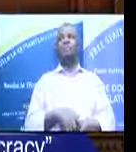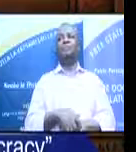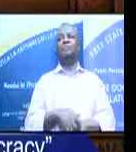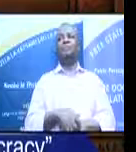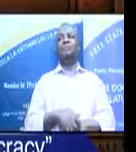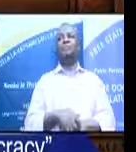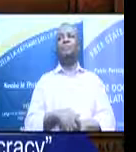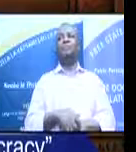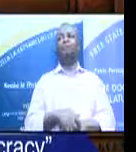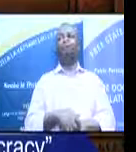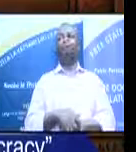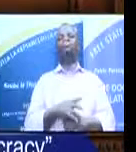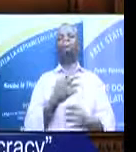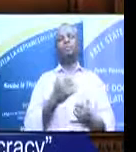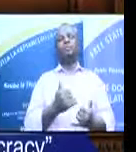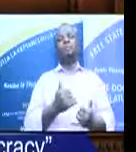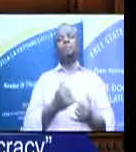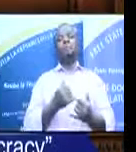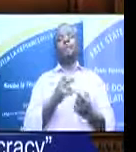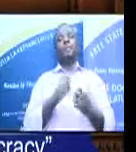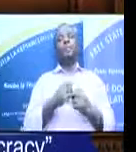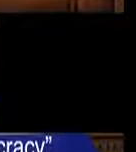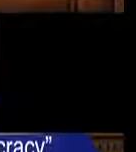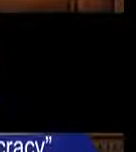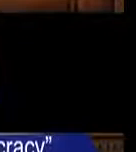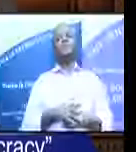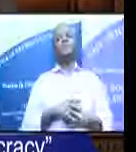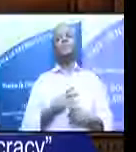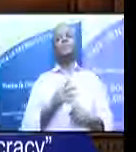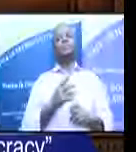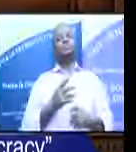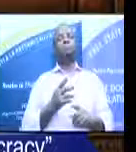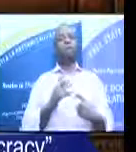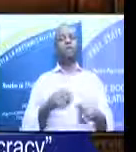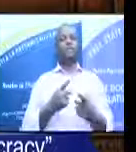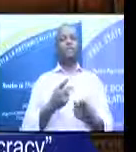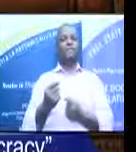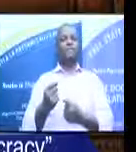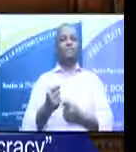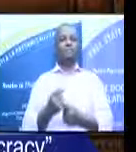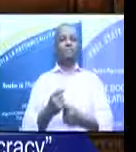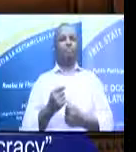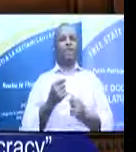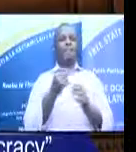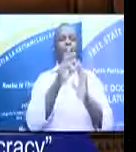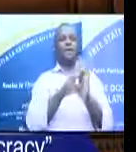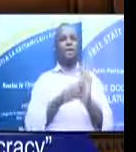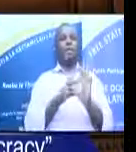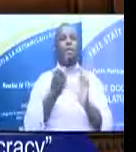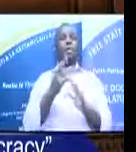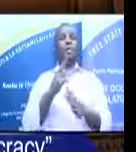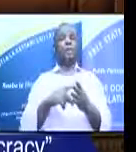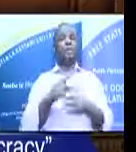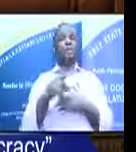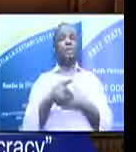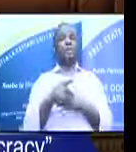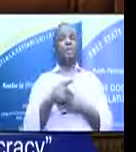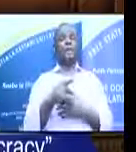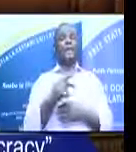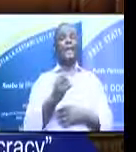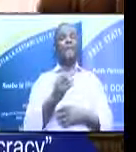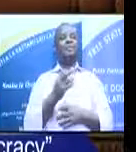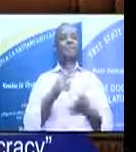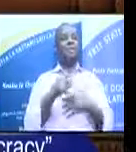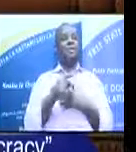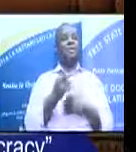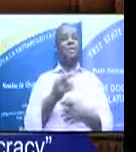You can't, and I think that's where the problem is. You can't have a program or project that is not guided by